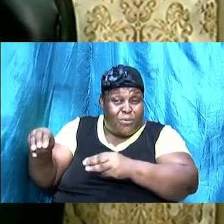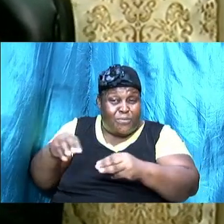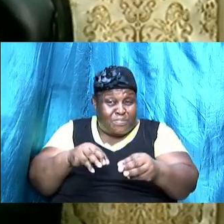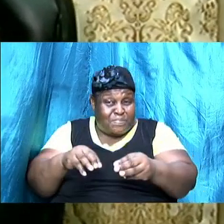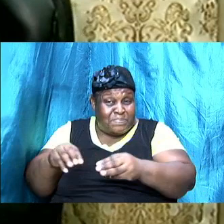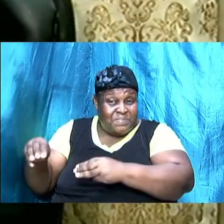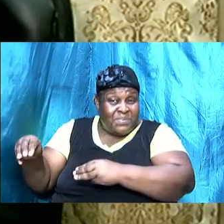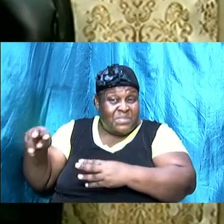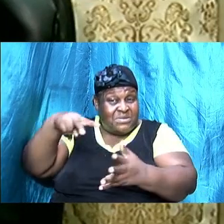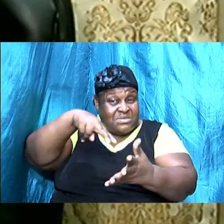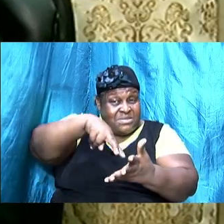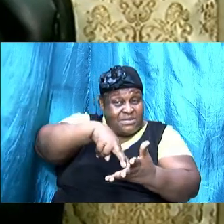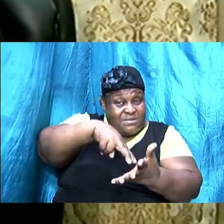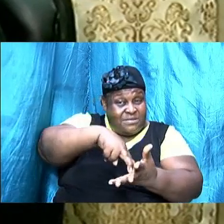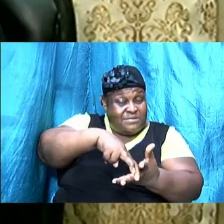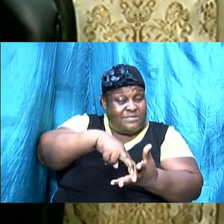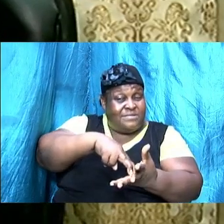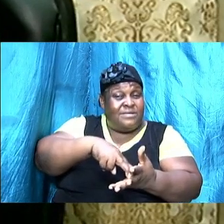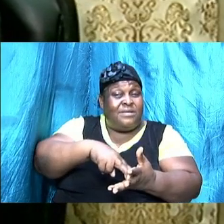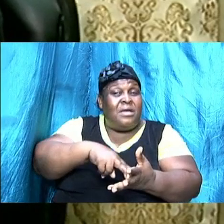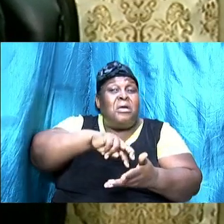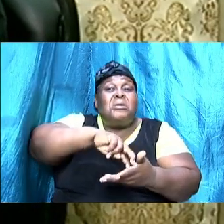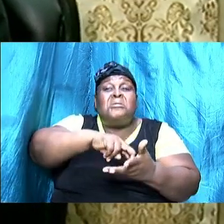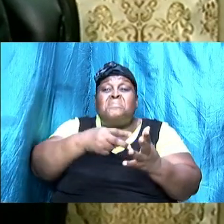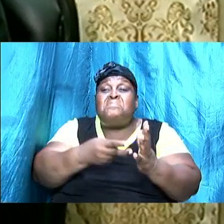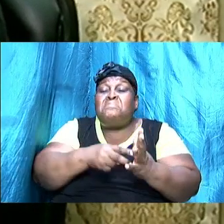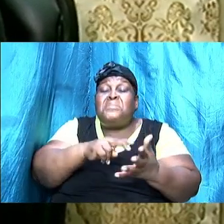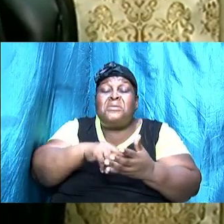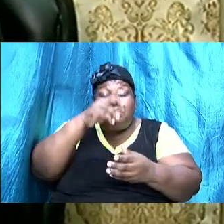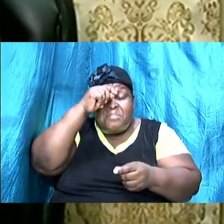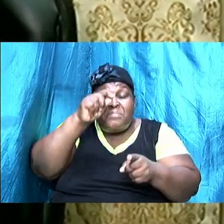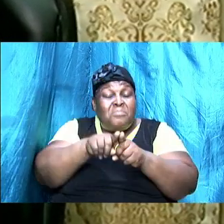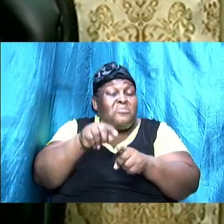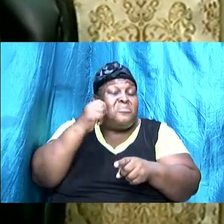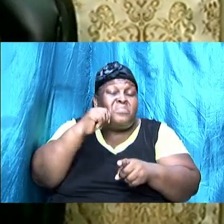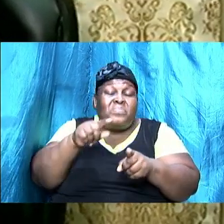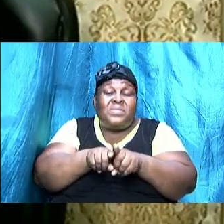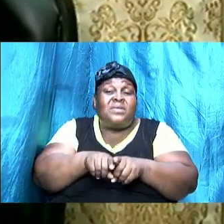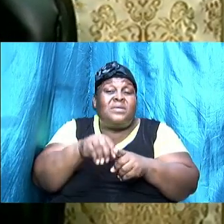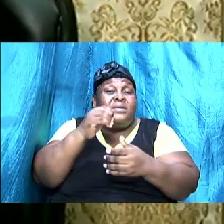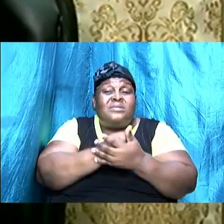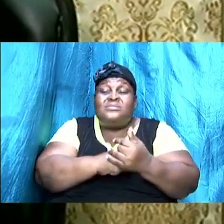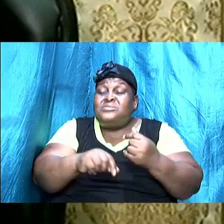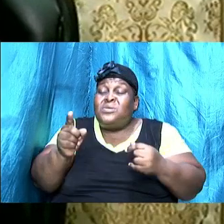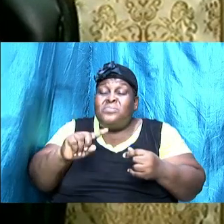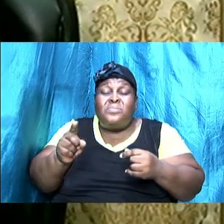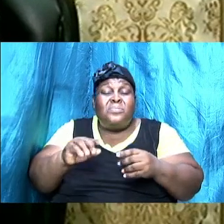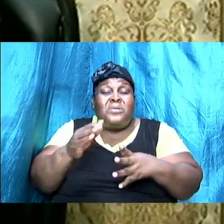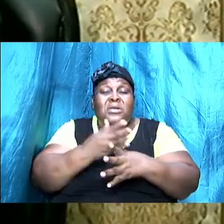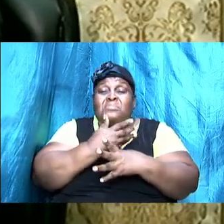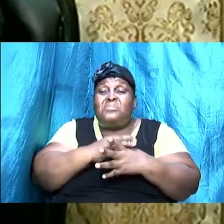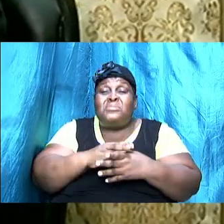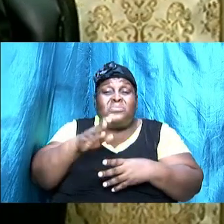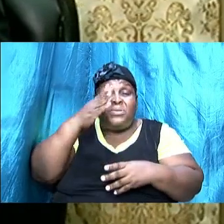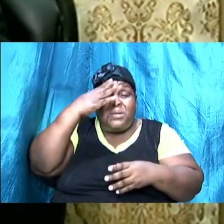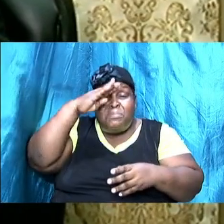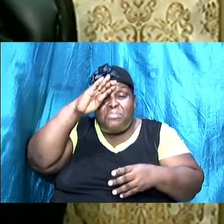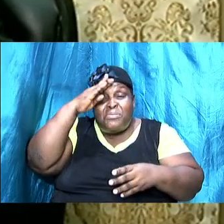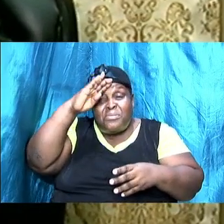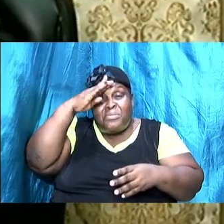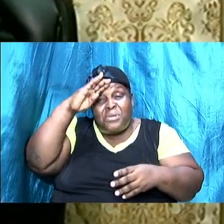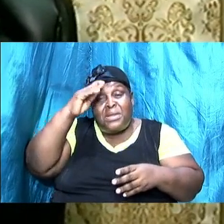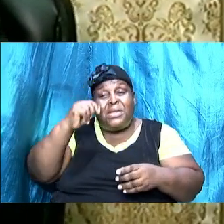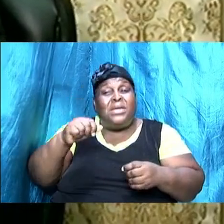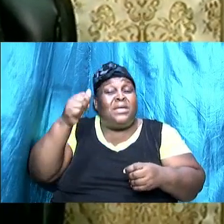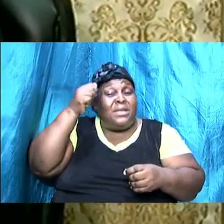moving to stand up. It means, brothers and sisters, that somewhere between the head, with the brain and the nerve